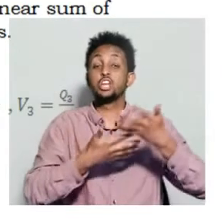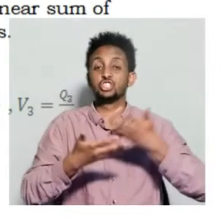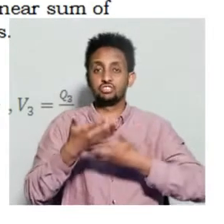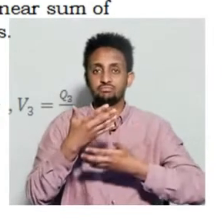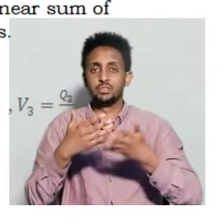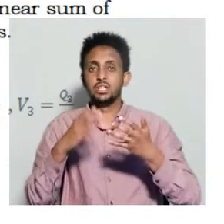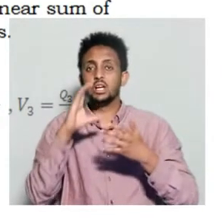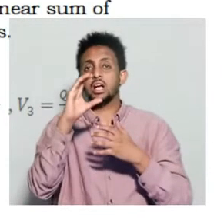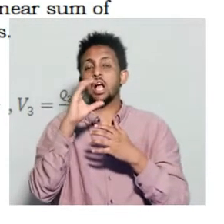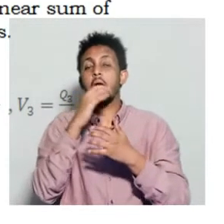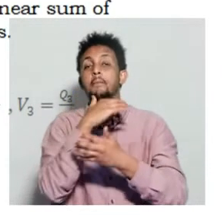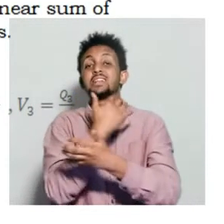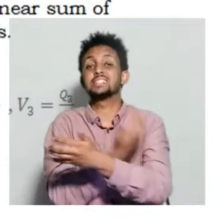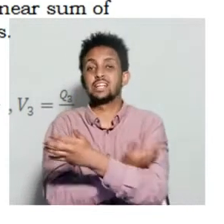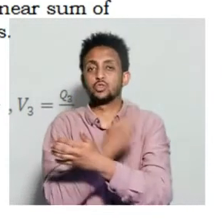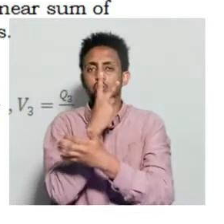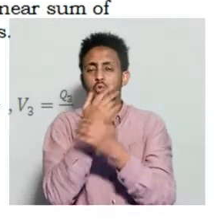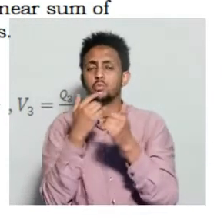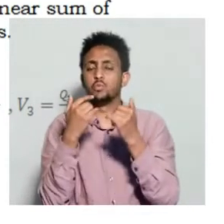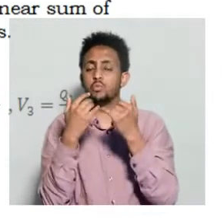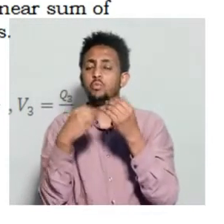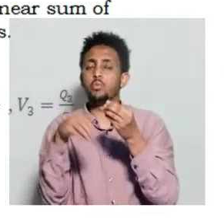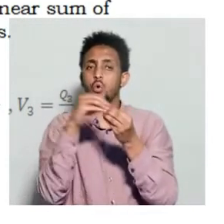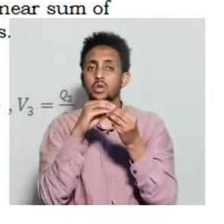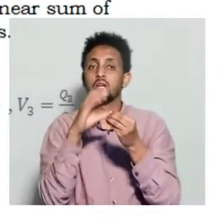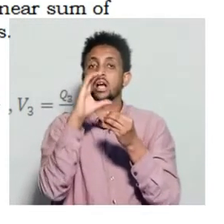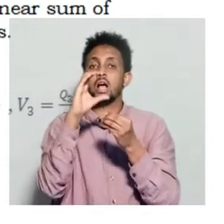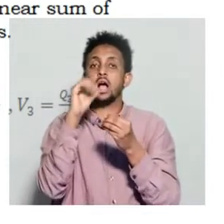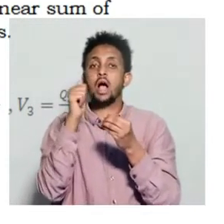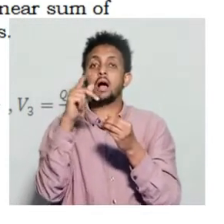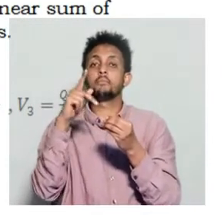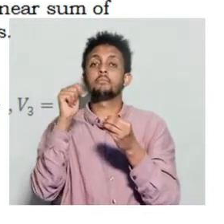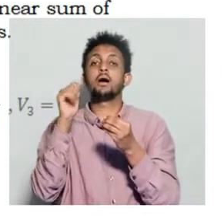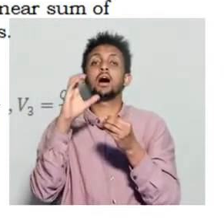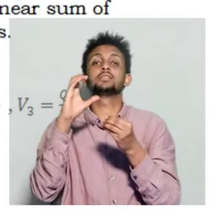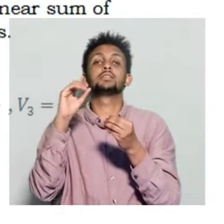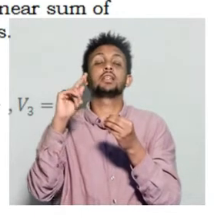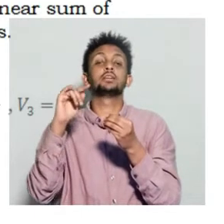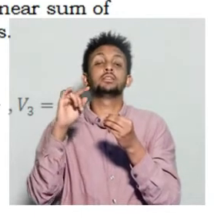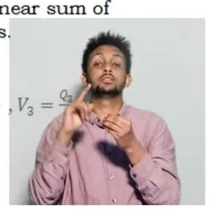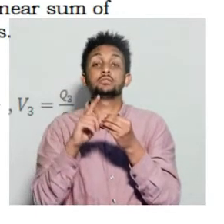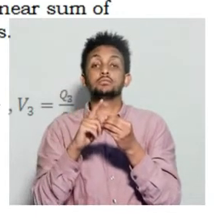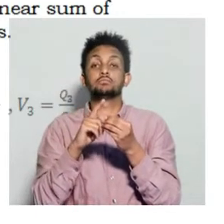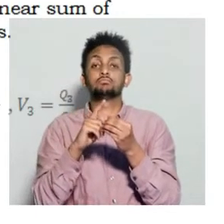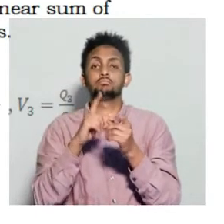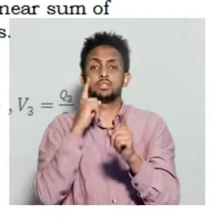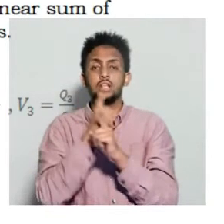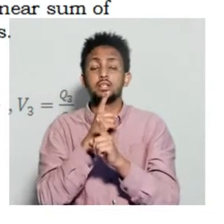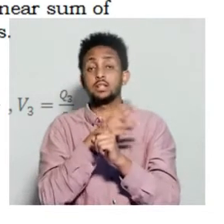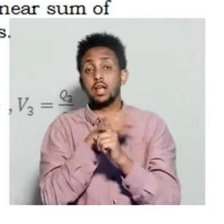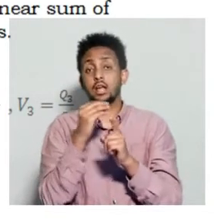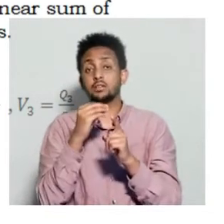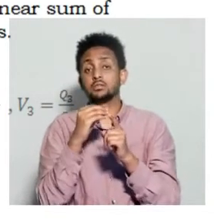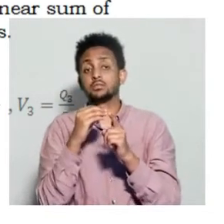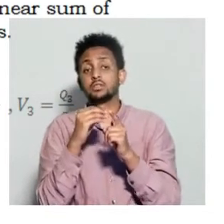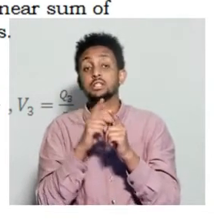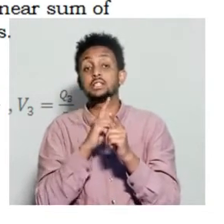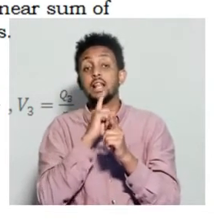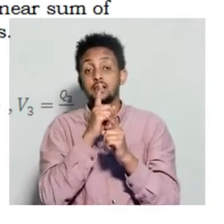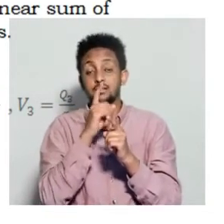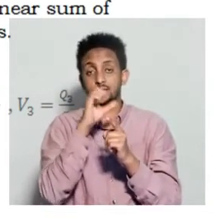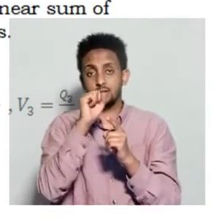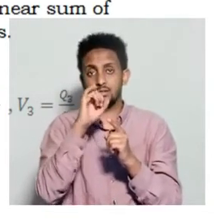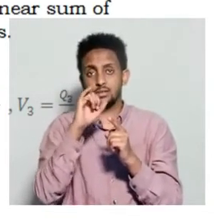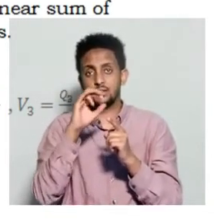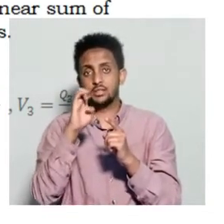capacitors. Two or more capacitors might be combined seriously in parallel combinations. Here we can have a series